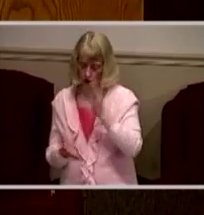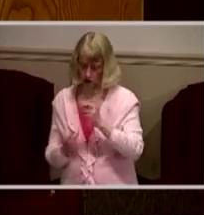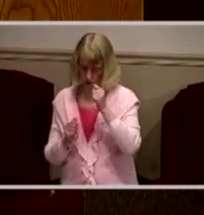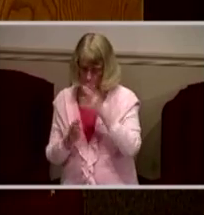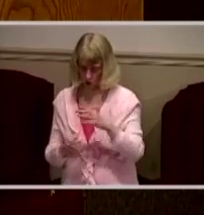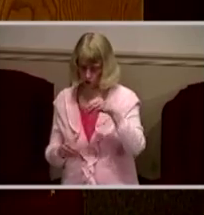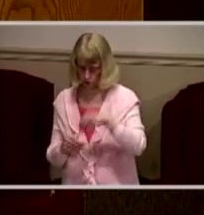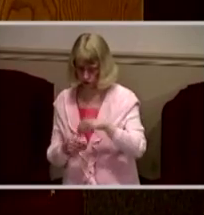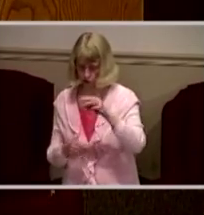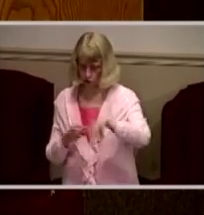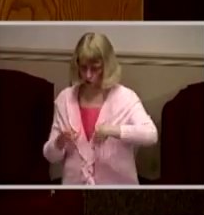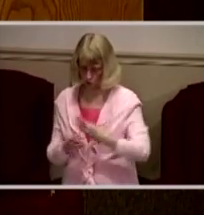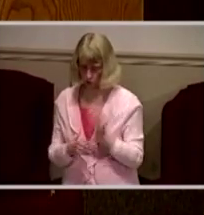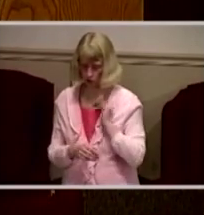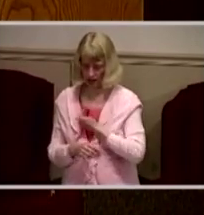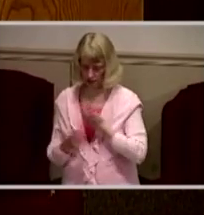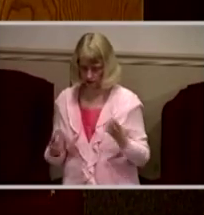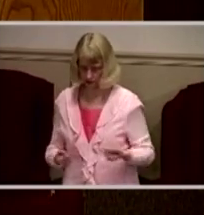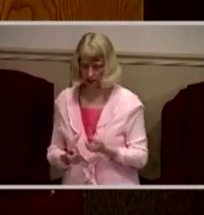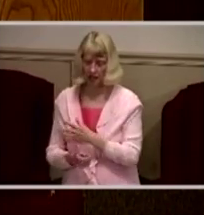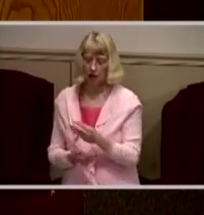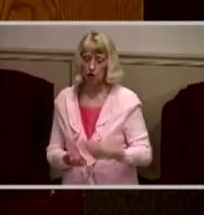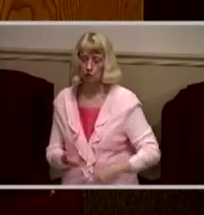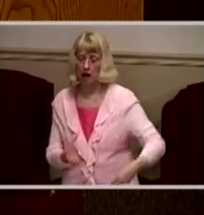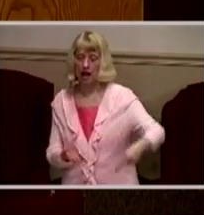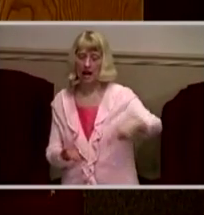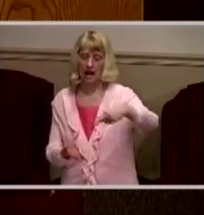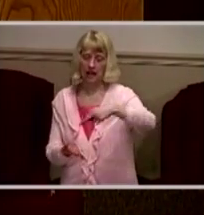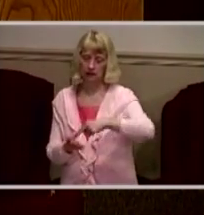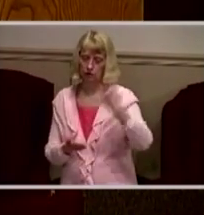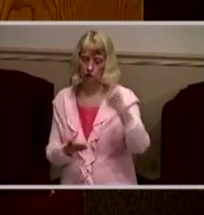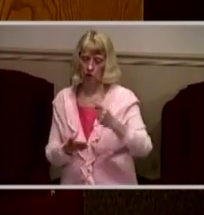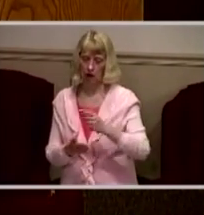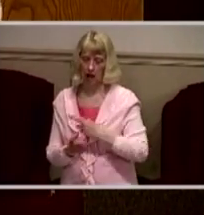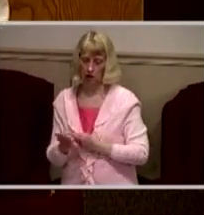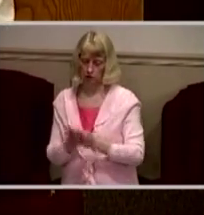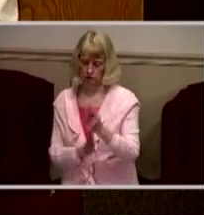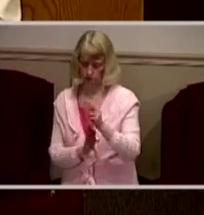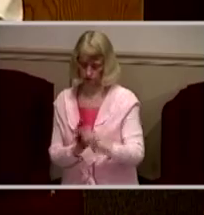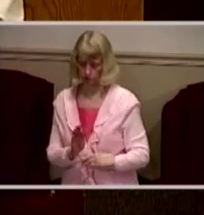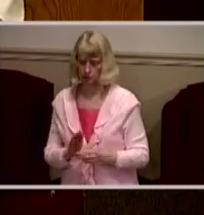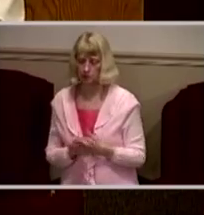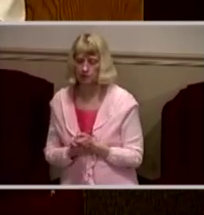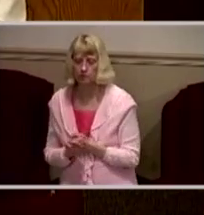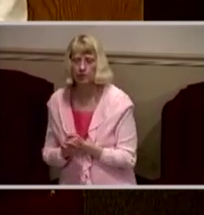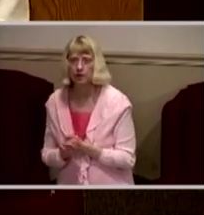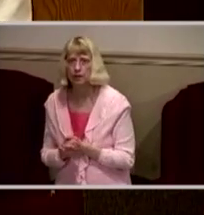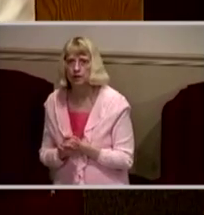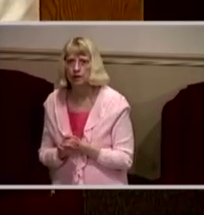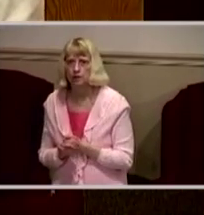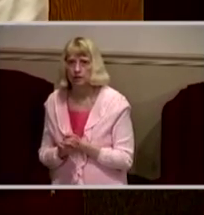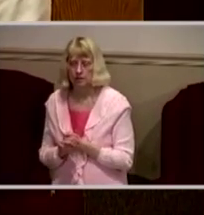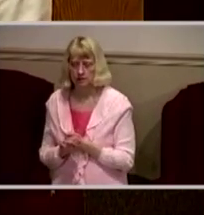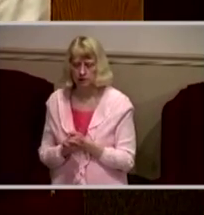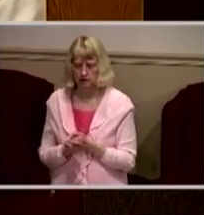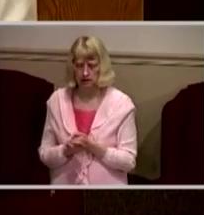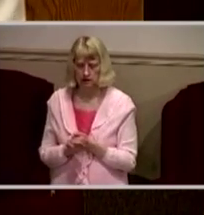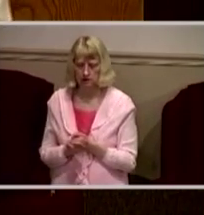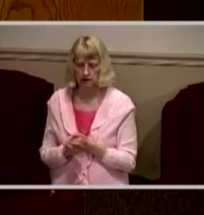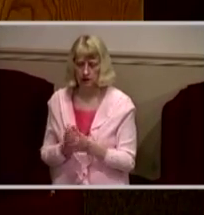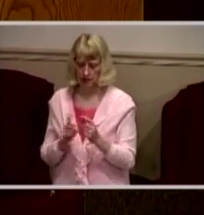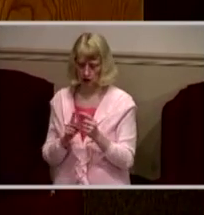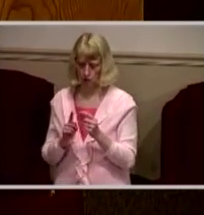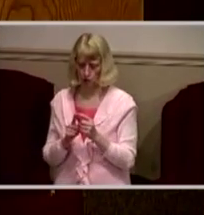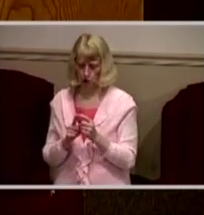the world for our sins and was raised up again for our justification." And of course, you know that